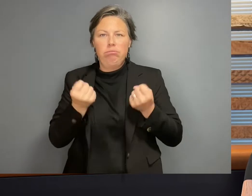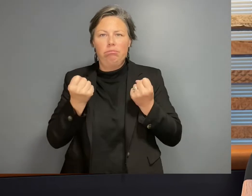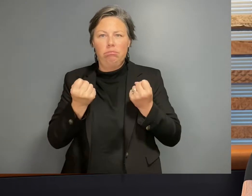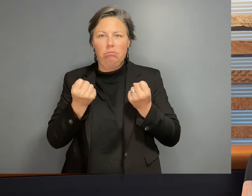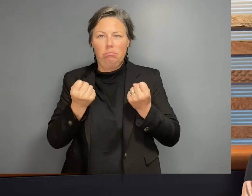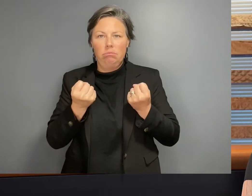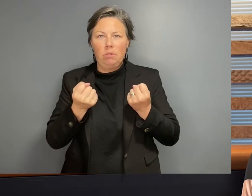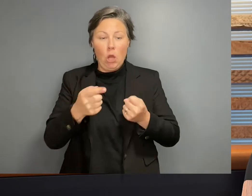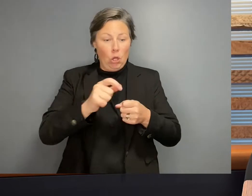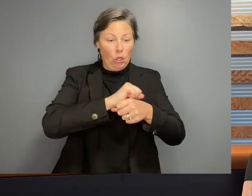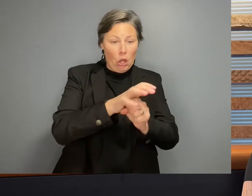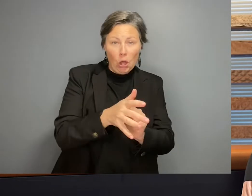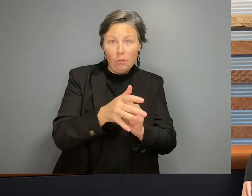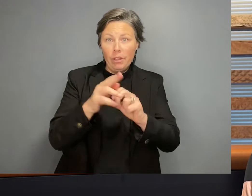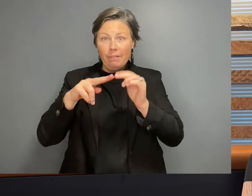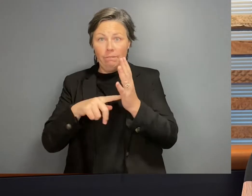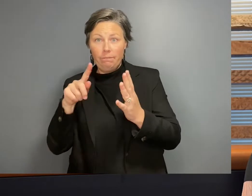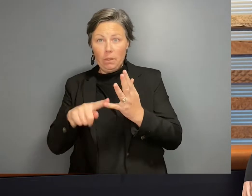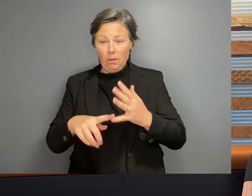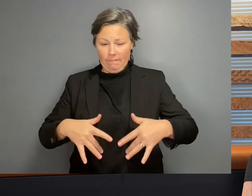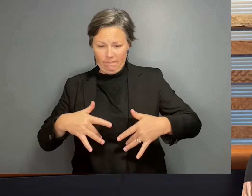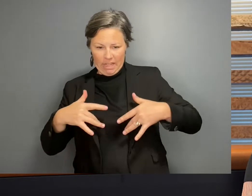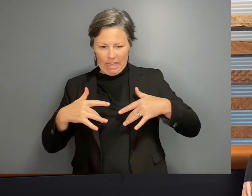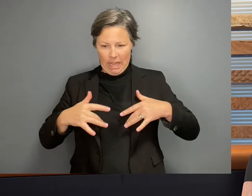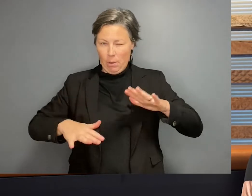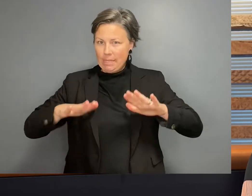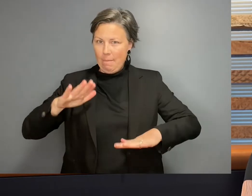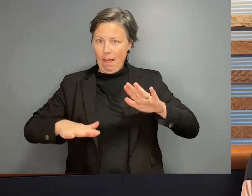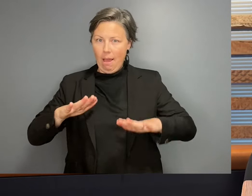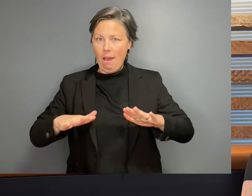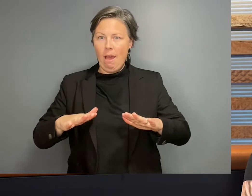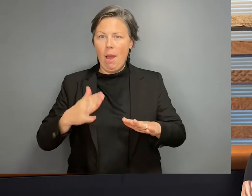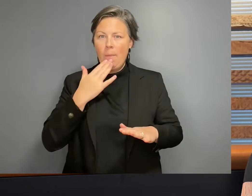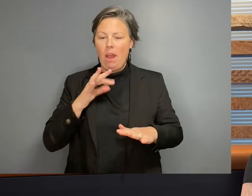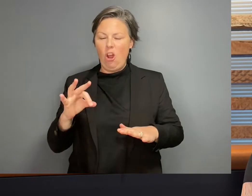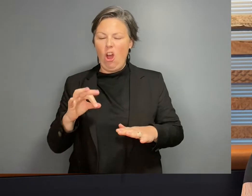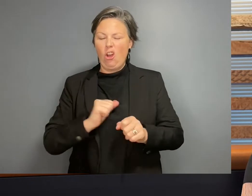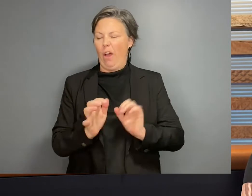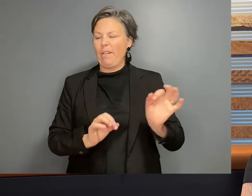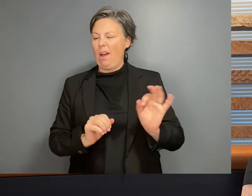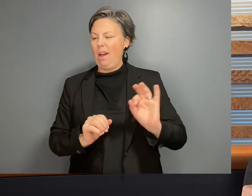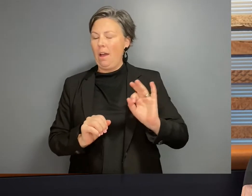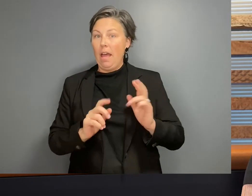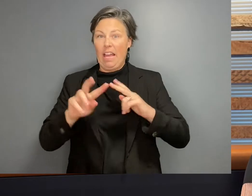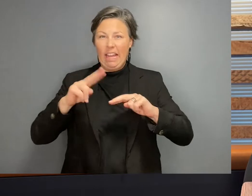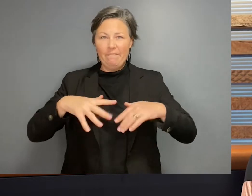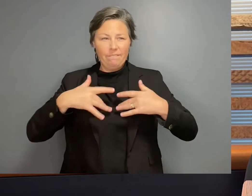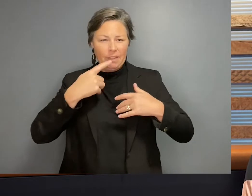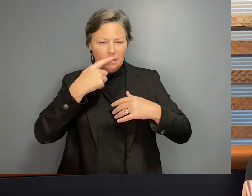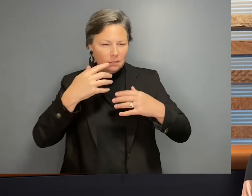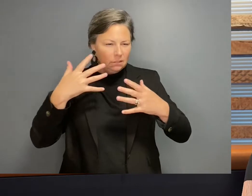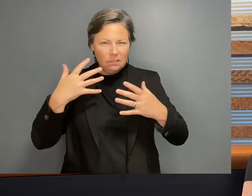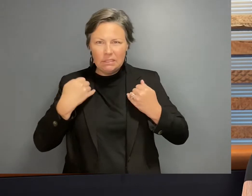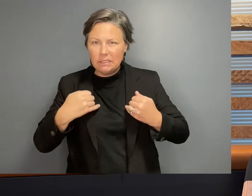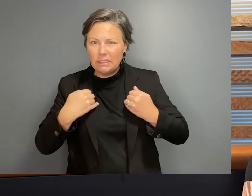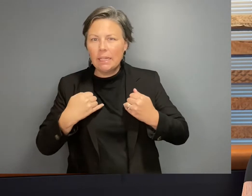similar, so please don't take the chance and assume it's one or the other. Get tested if you have symptoms. You can take a